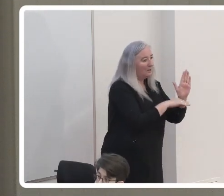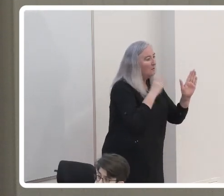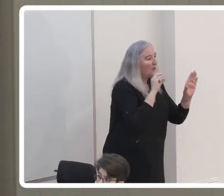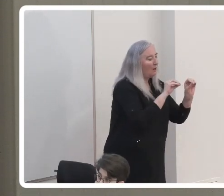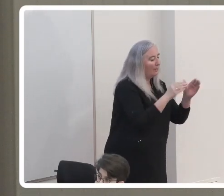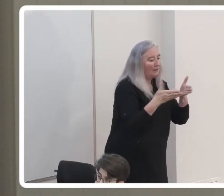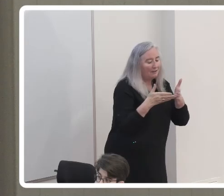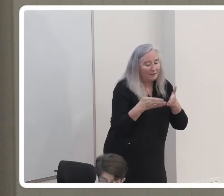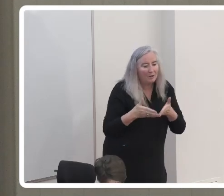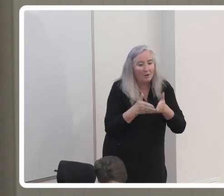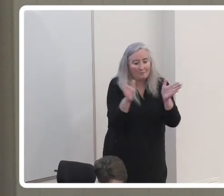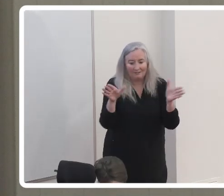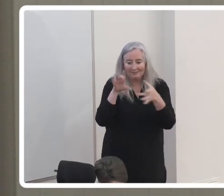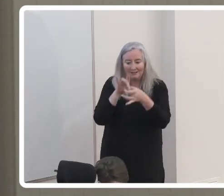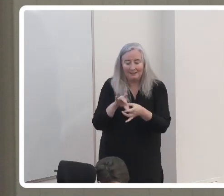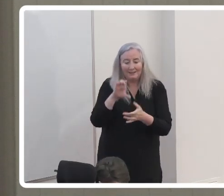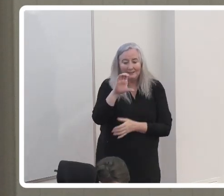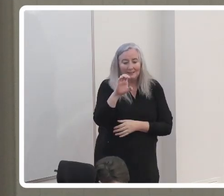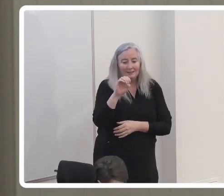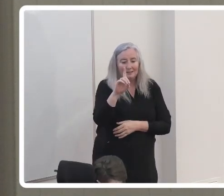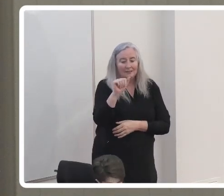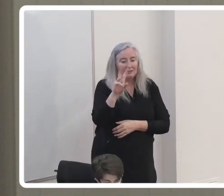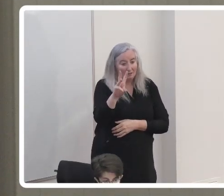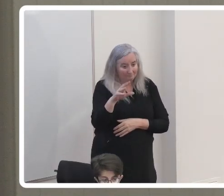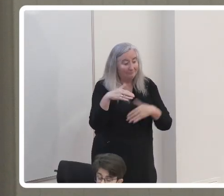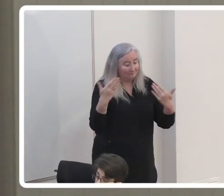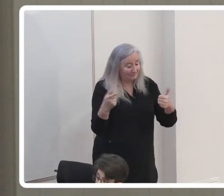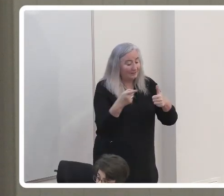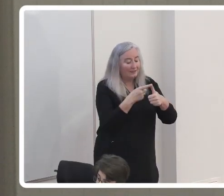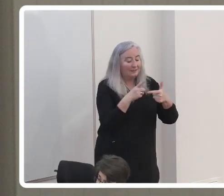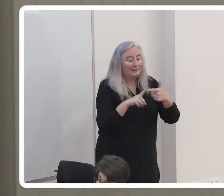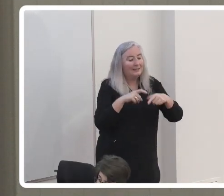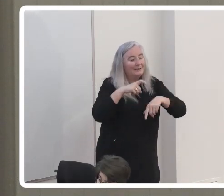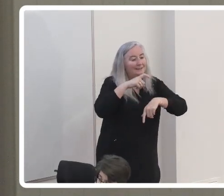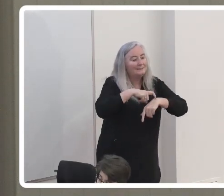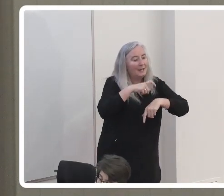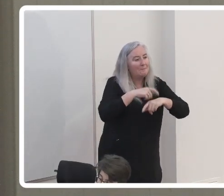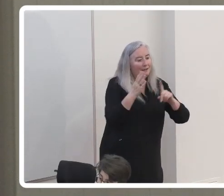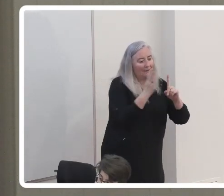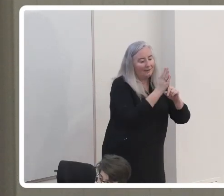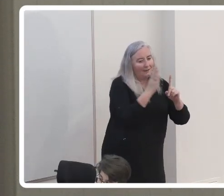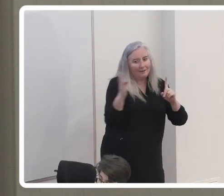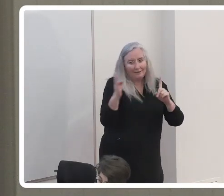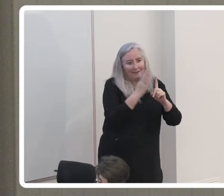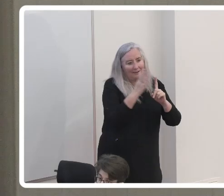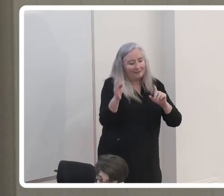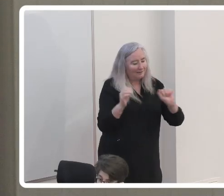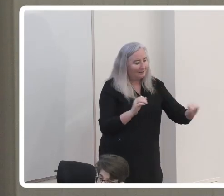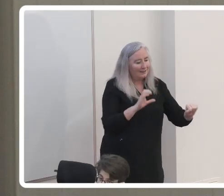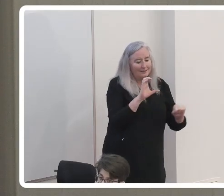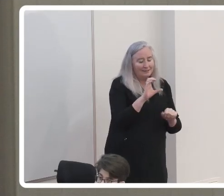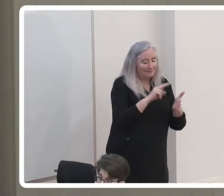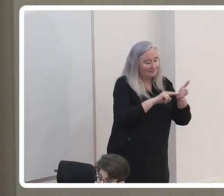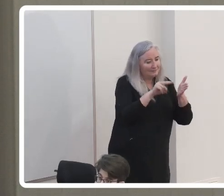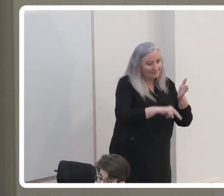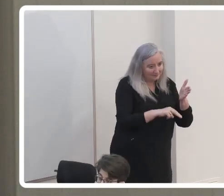approach with CEDA-related advocacy. Secondly, the timing for using CRPD was ideal for us. By